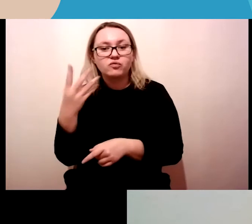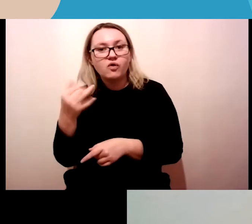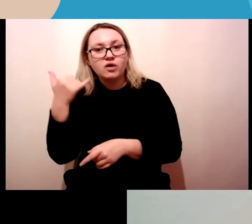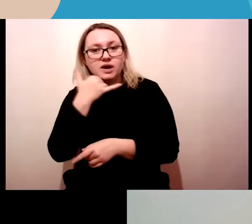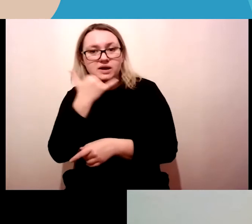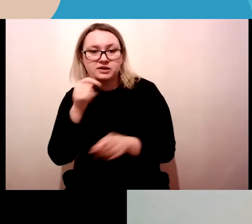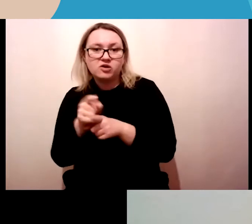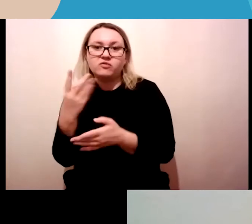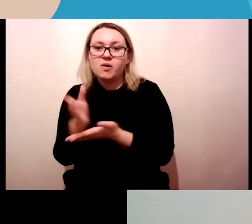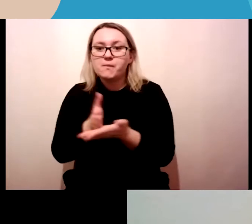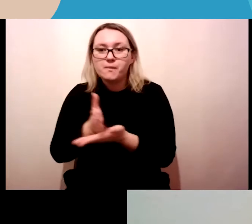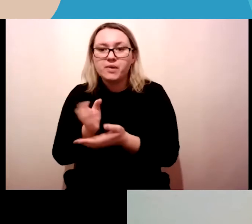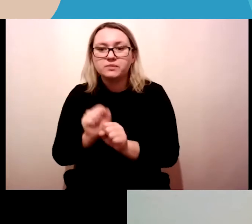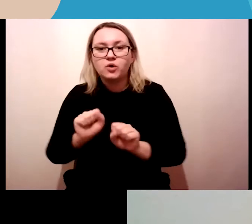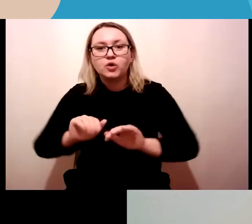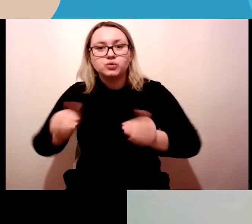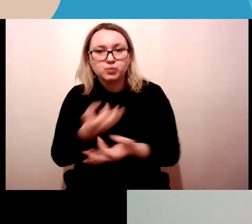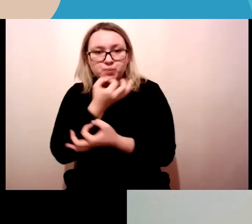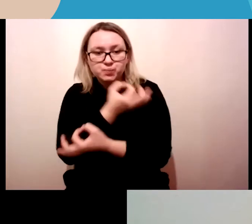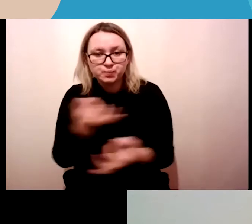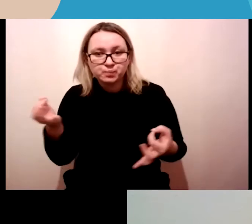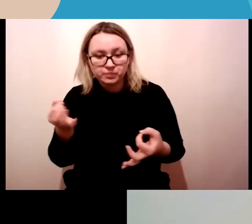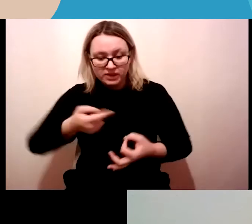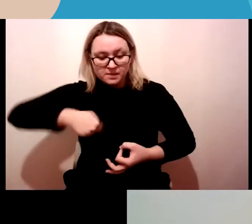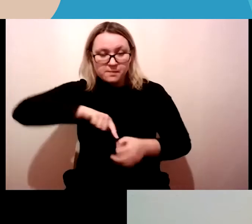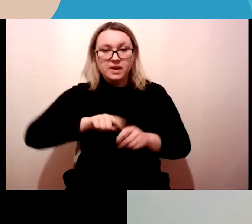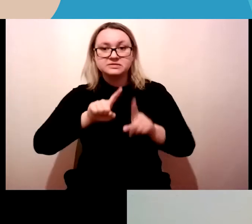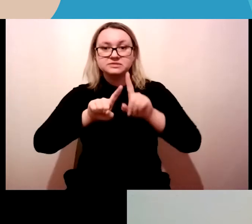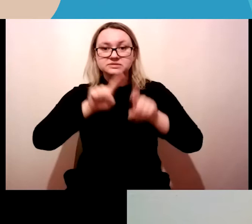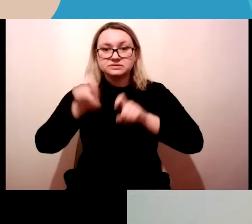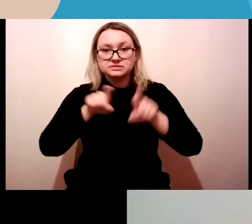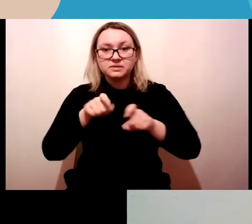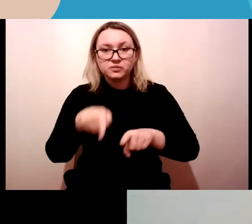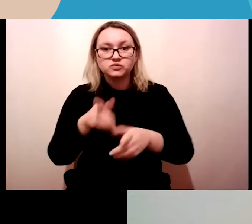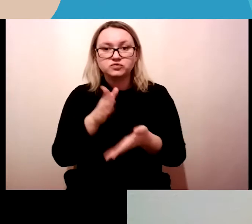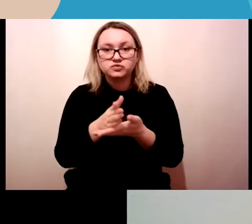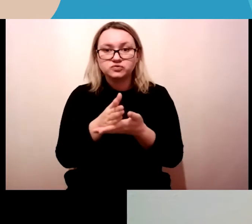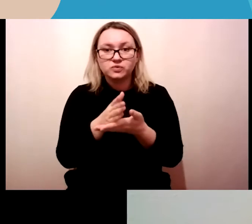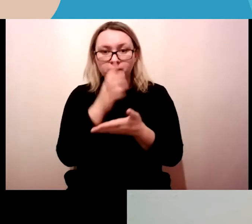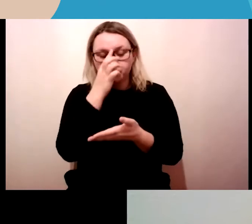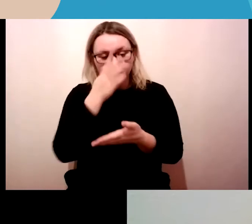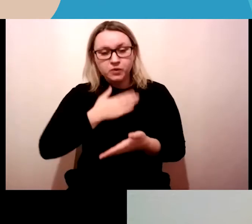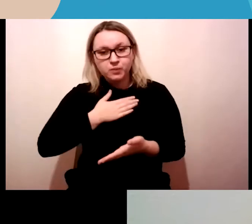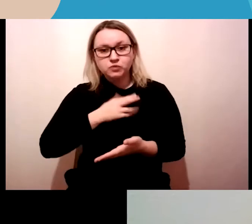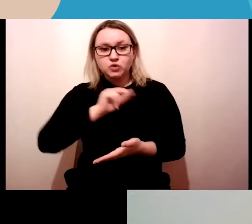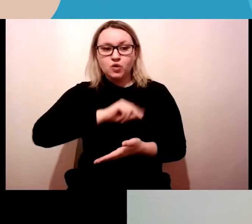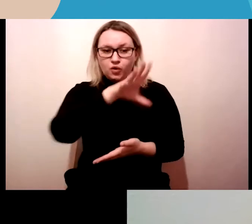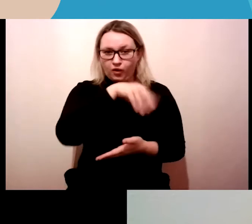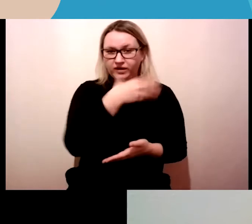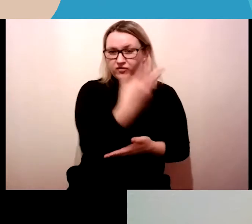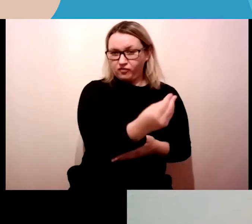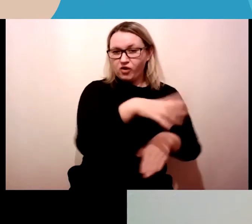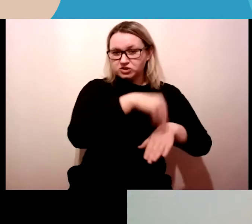When it comes to the experience of the Children Helpline, I'd like to refer to a few